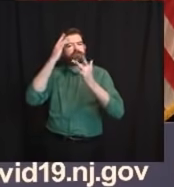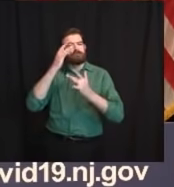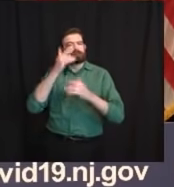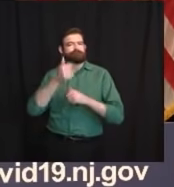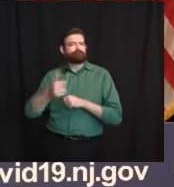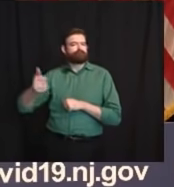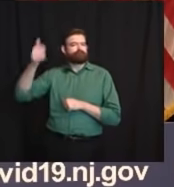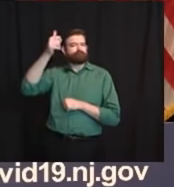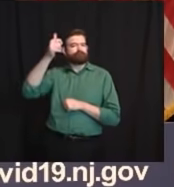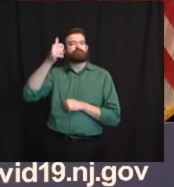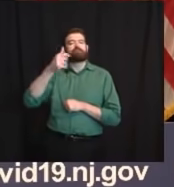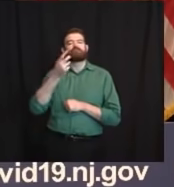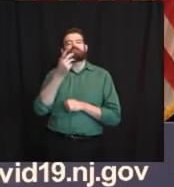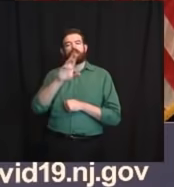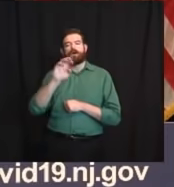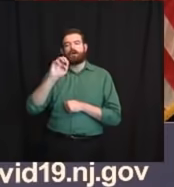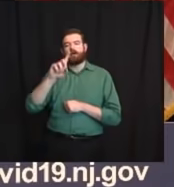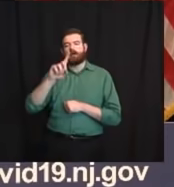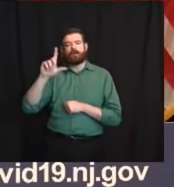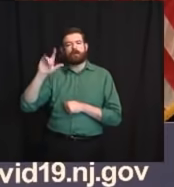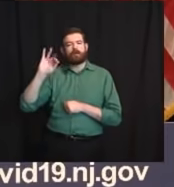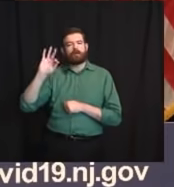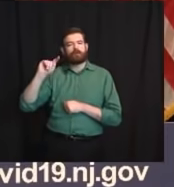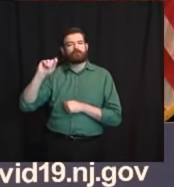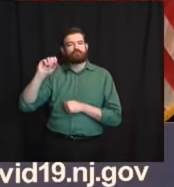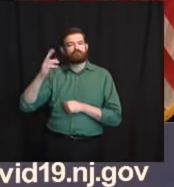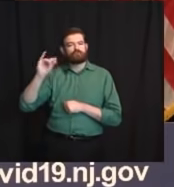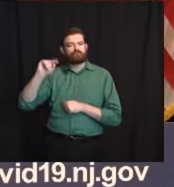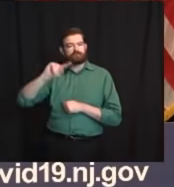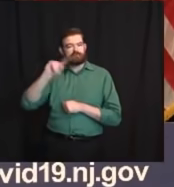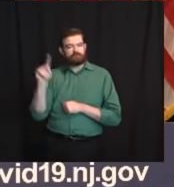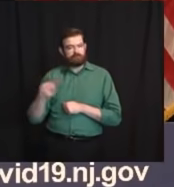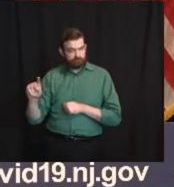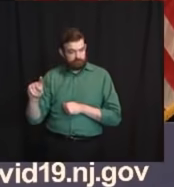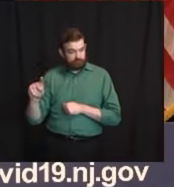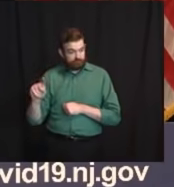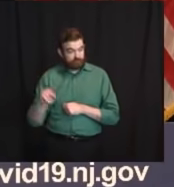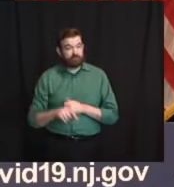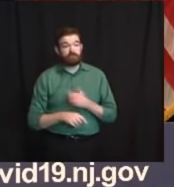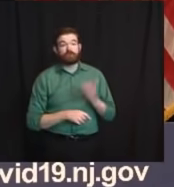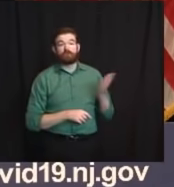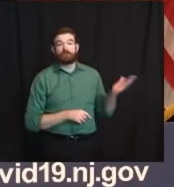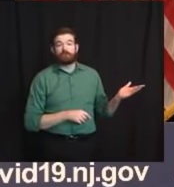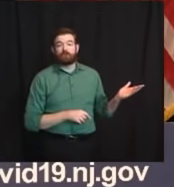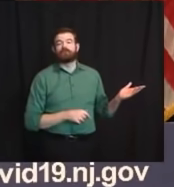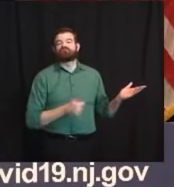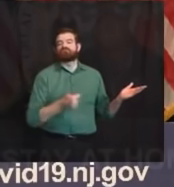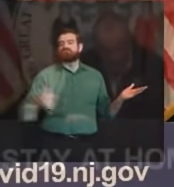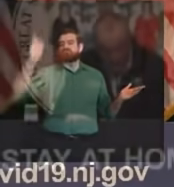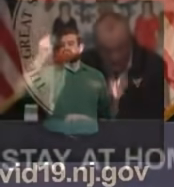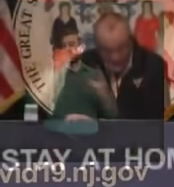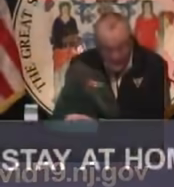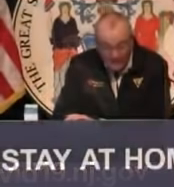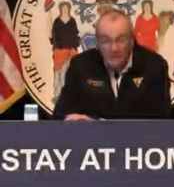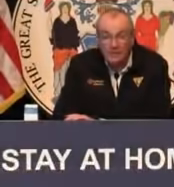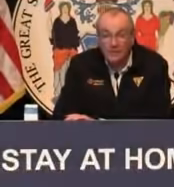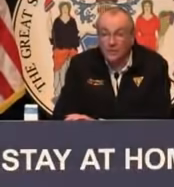both with us. A guy to my left who needs no introduction, the Superintendent of the State Police, Colonel Pat Callahan, as